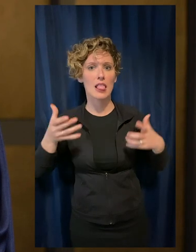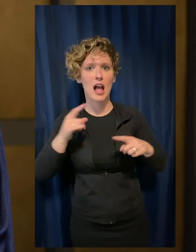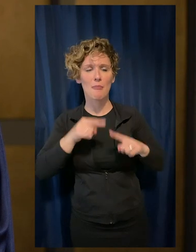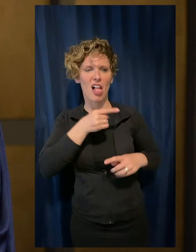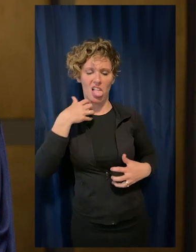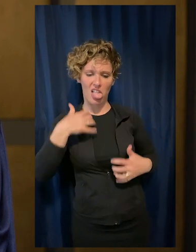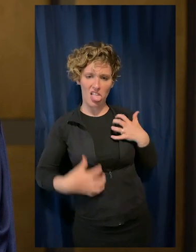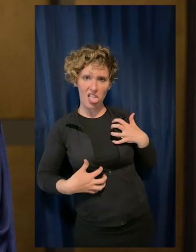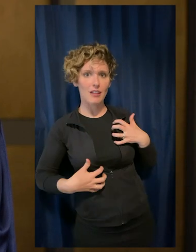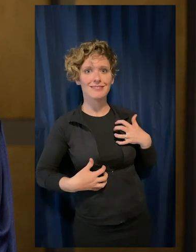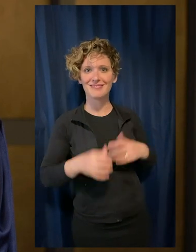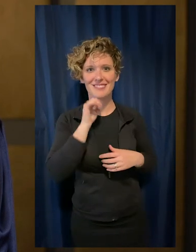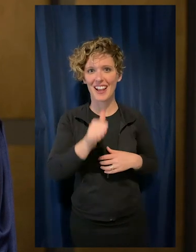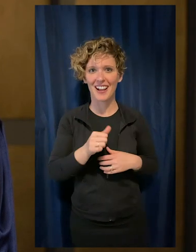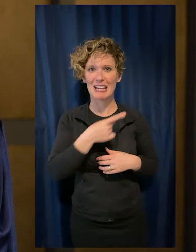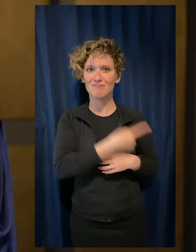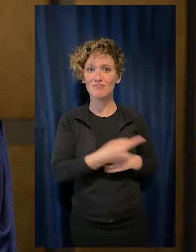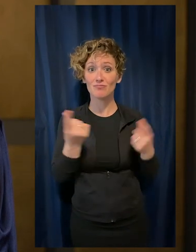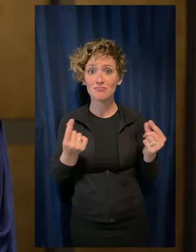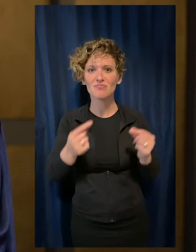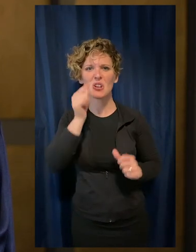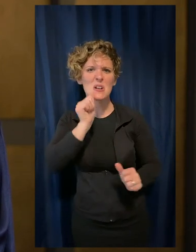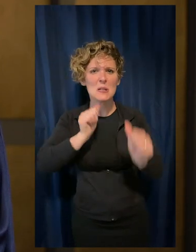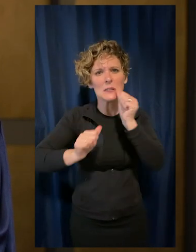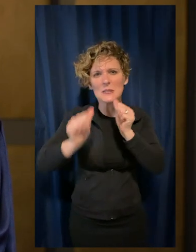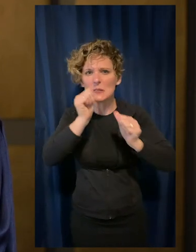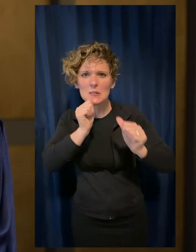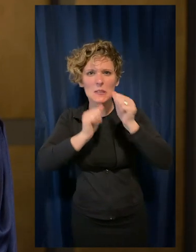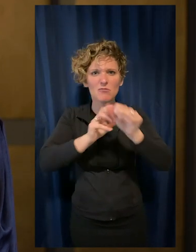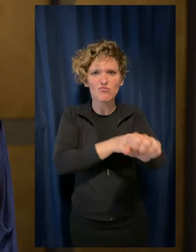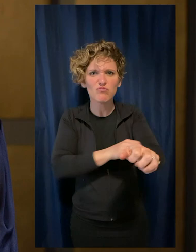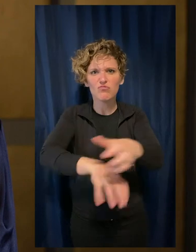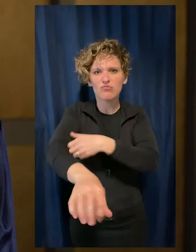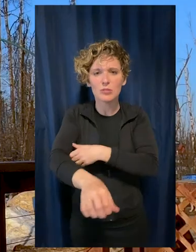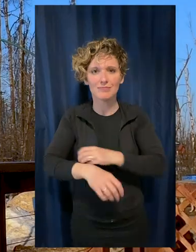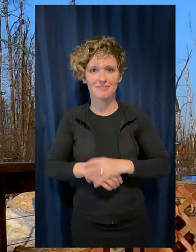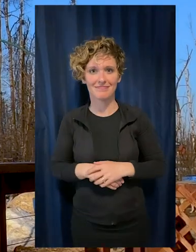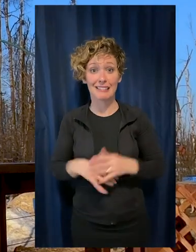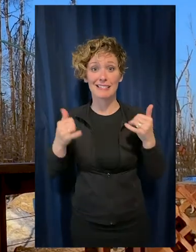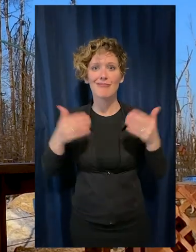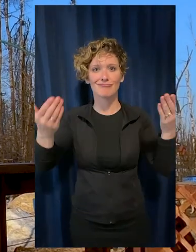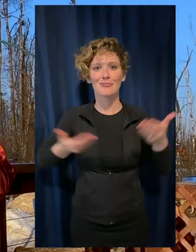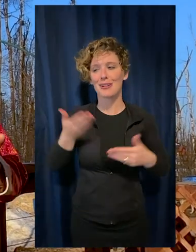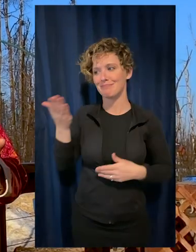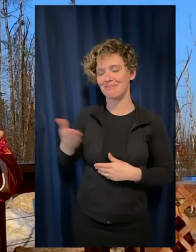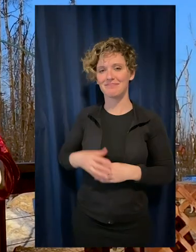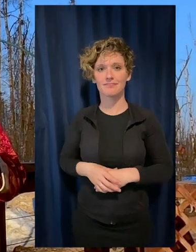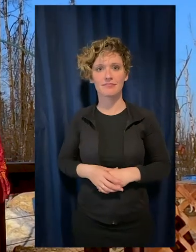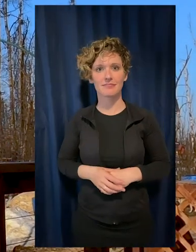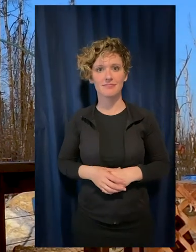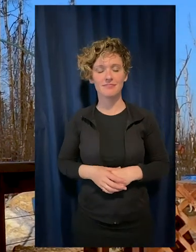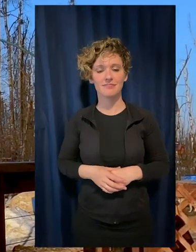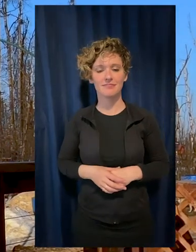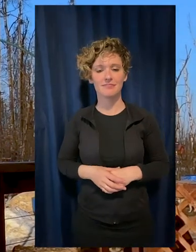heart highlights Dee Dee's perseverance. Now, let's welcome Dee Dee John Rowe. This is an exciting time of